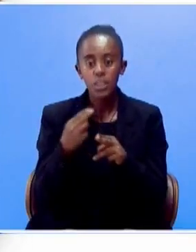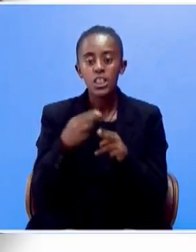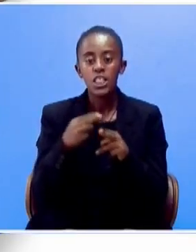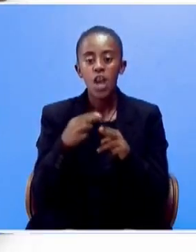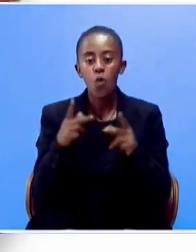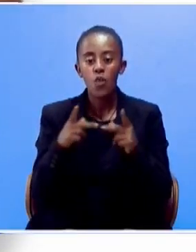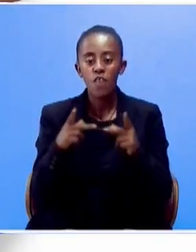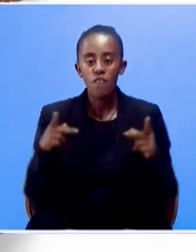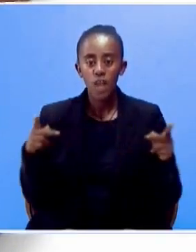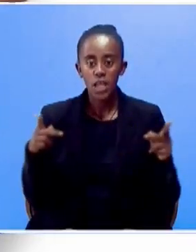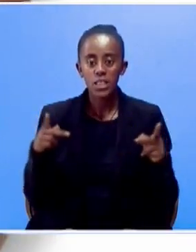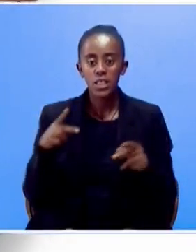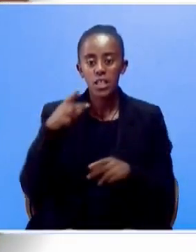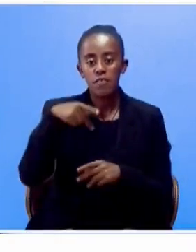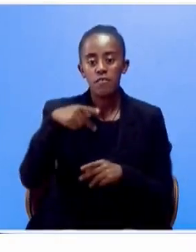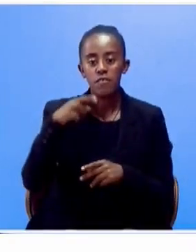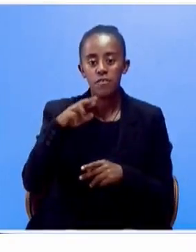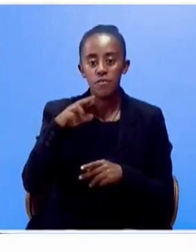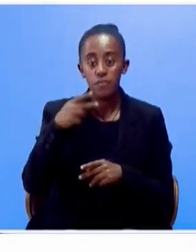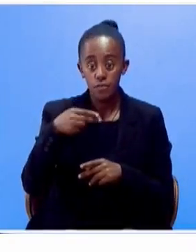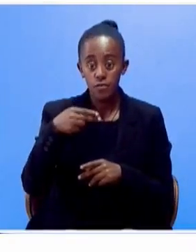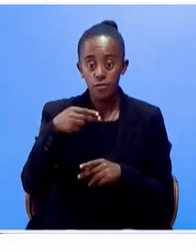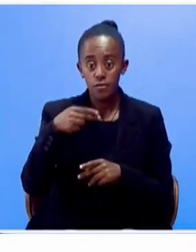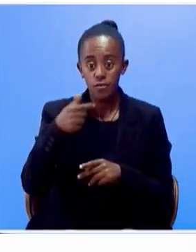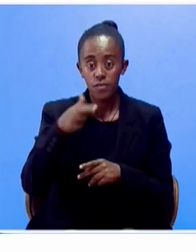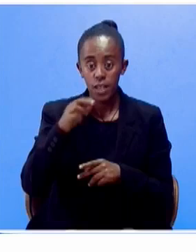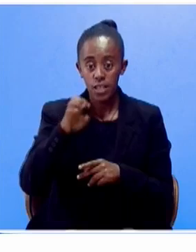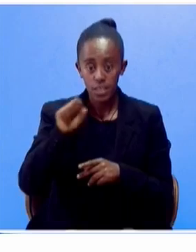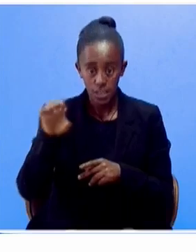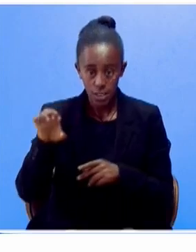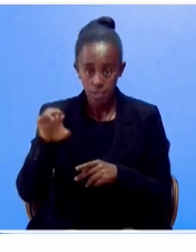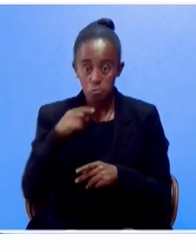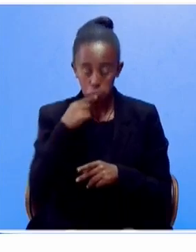phrase, that means you are right.